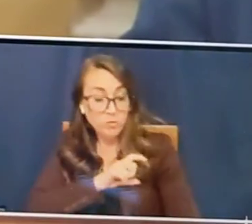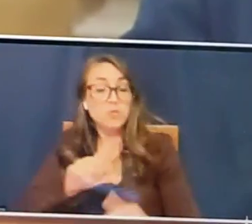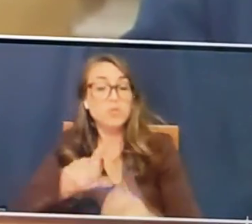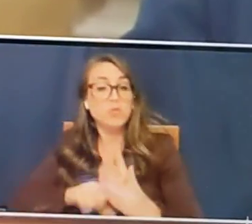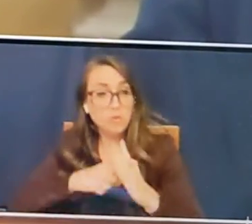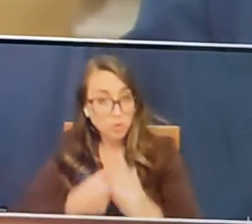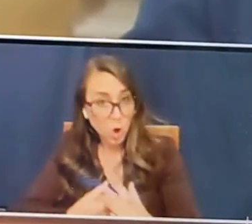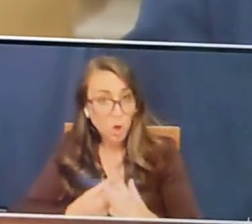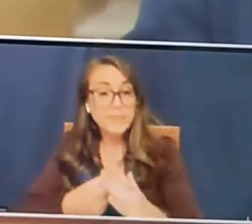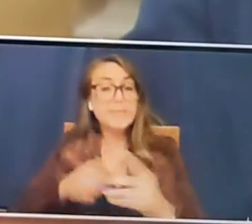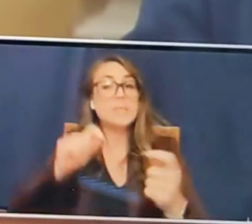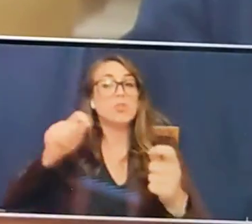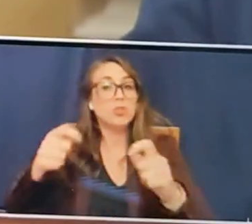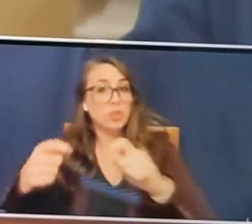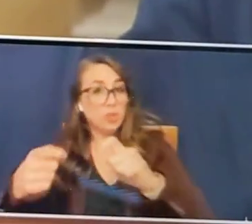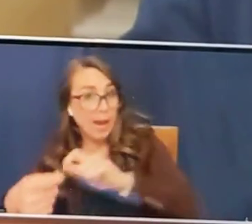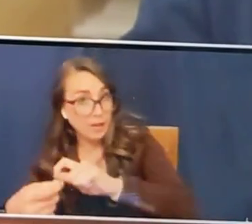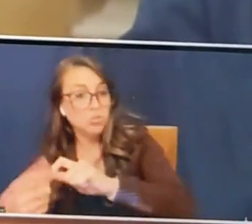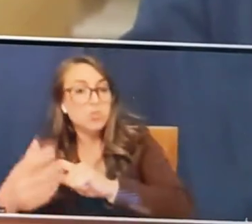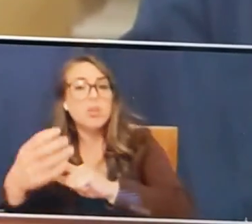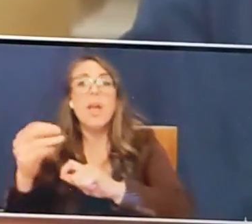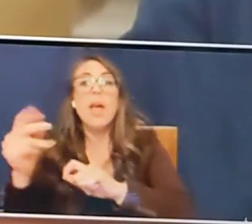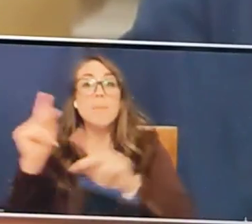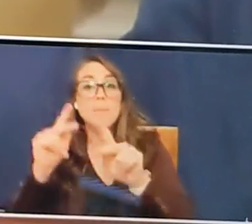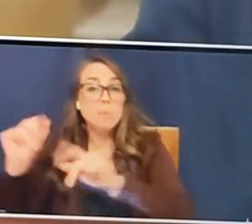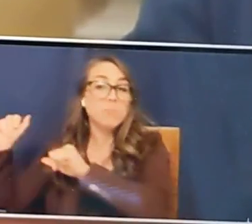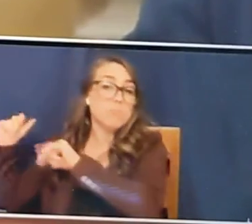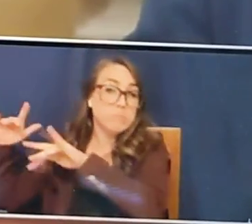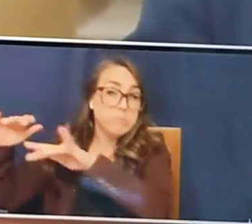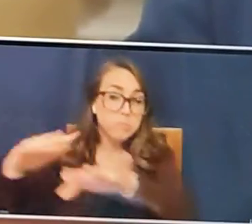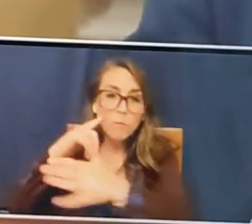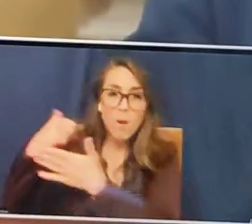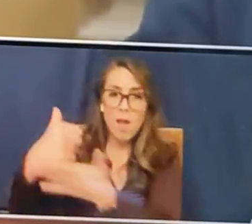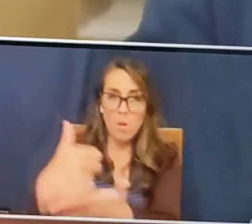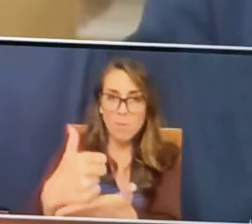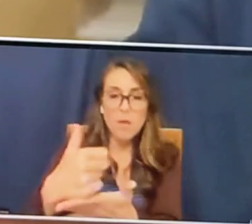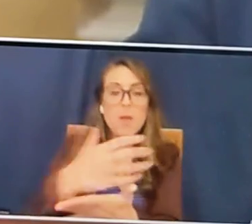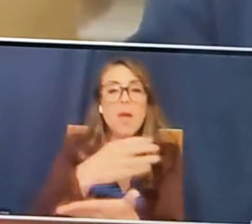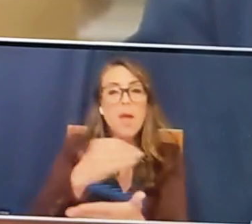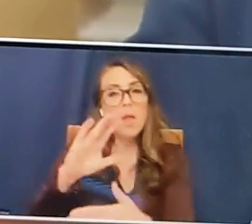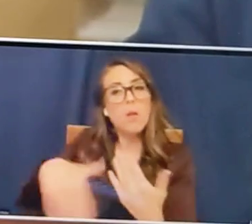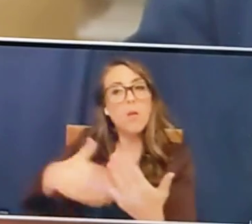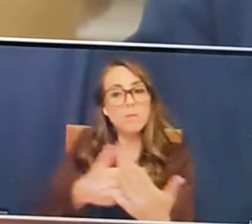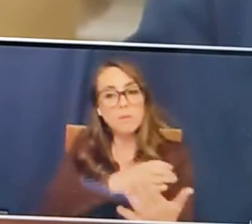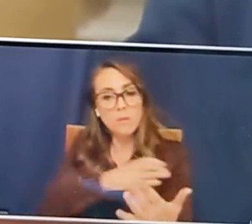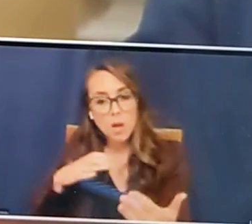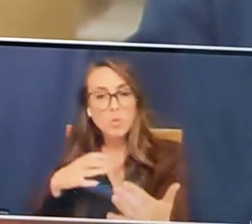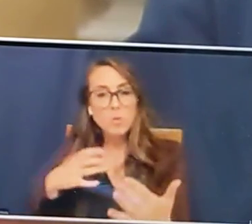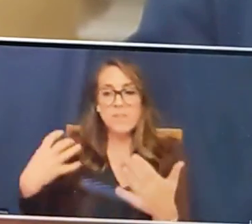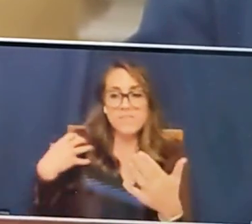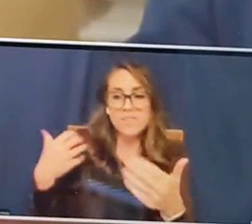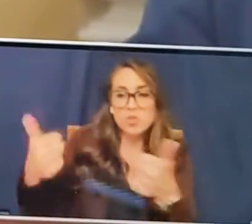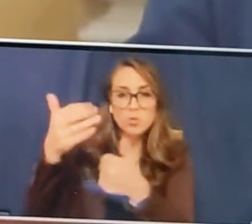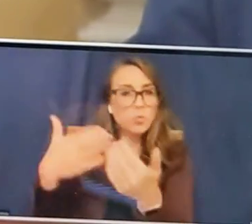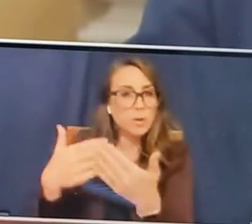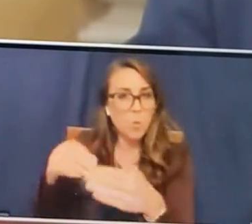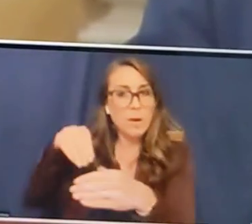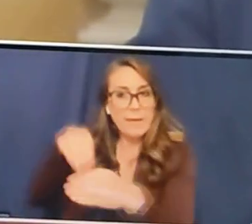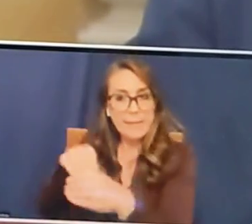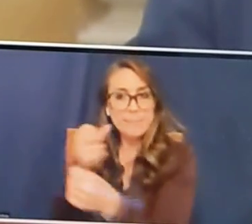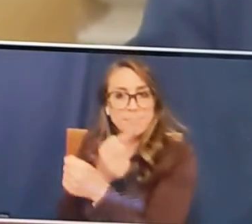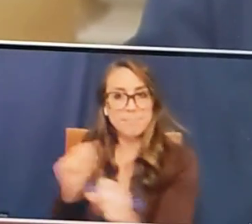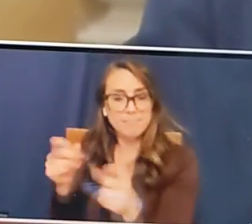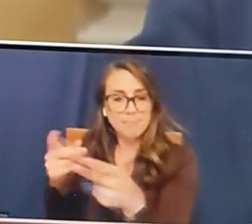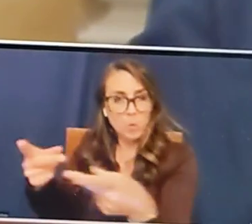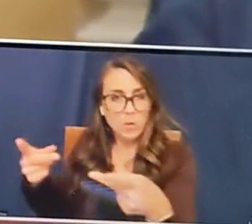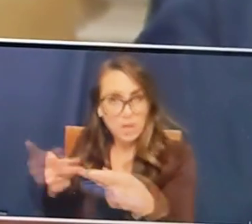on the way, and elected officials were in secure locations. The writing was already on the wall. The rioters would